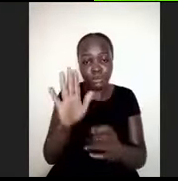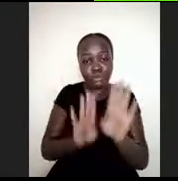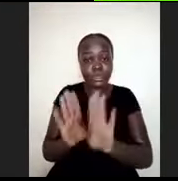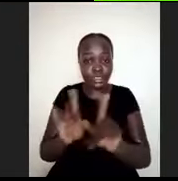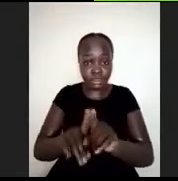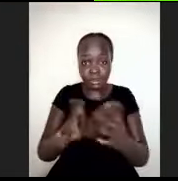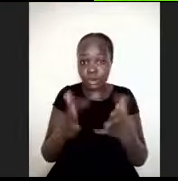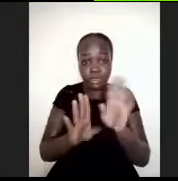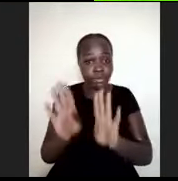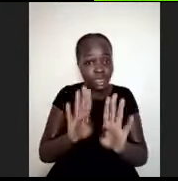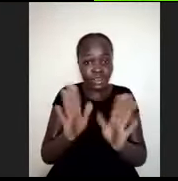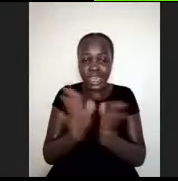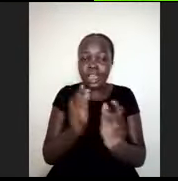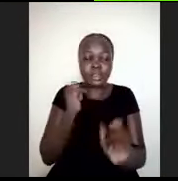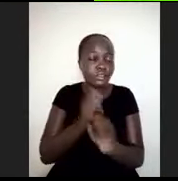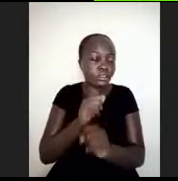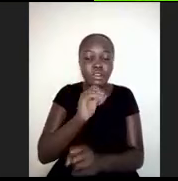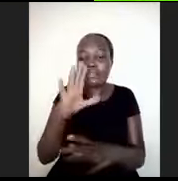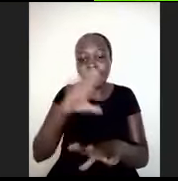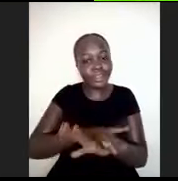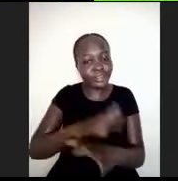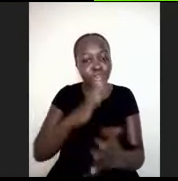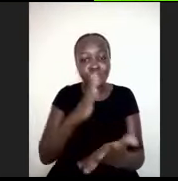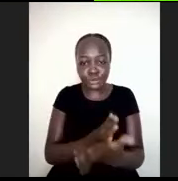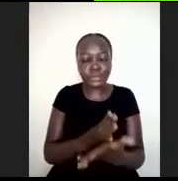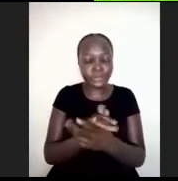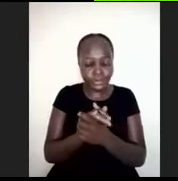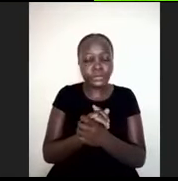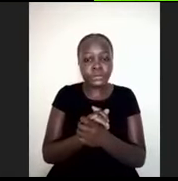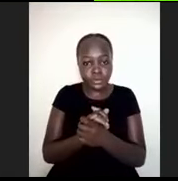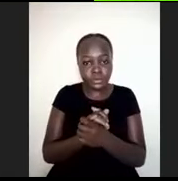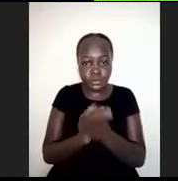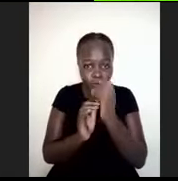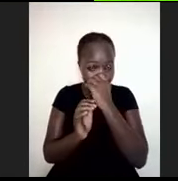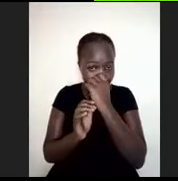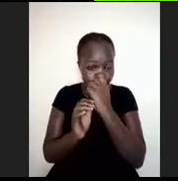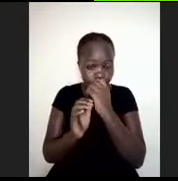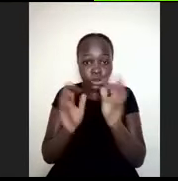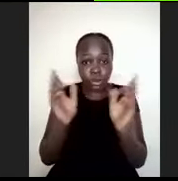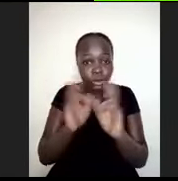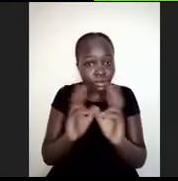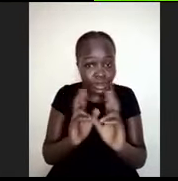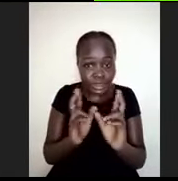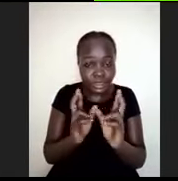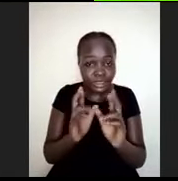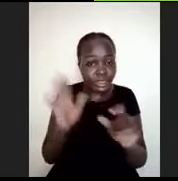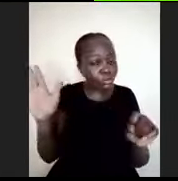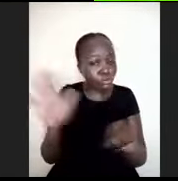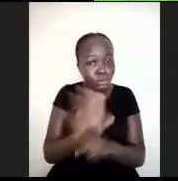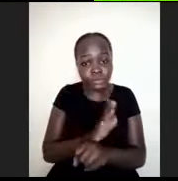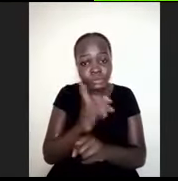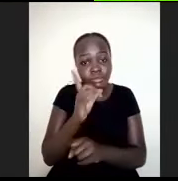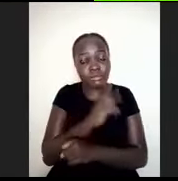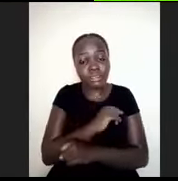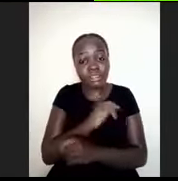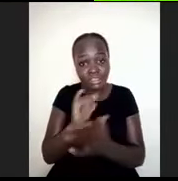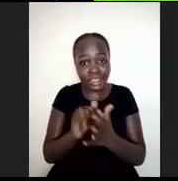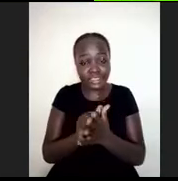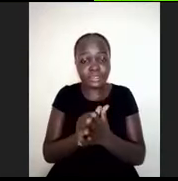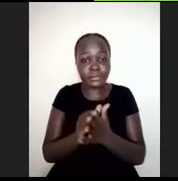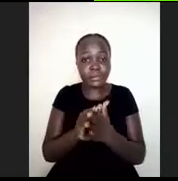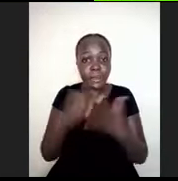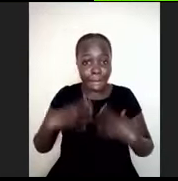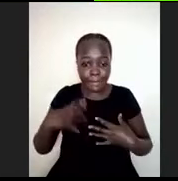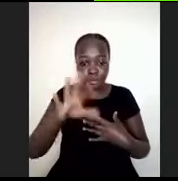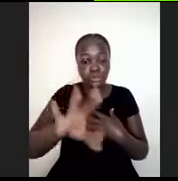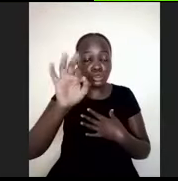And they did not find one. So really, it made me conclude that people choose that lifestyle.